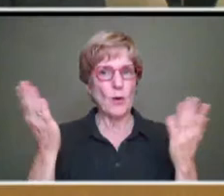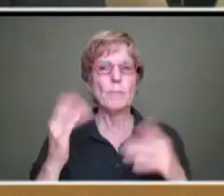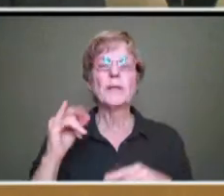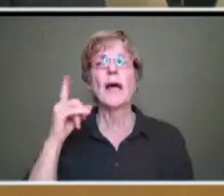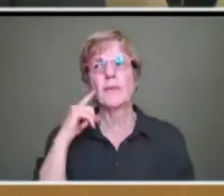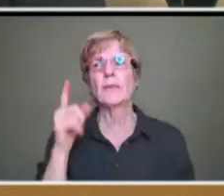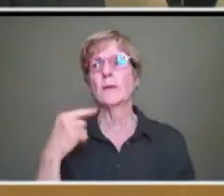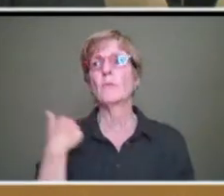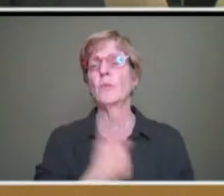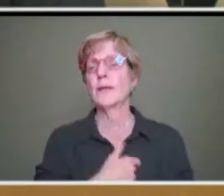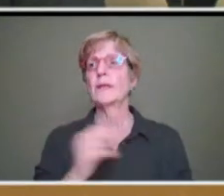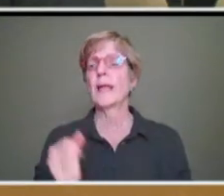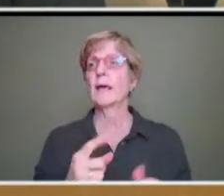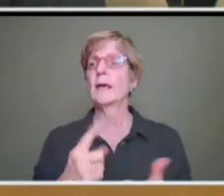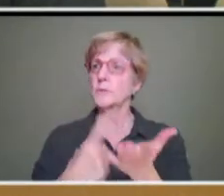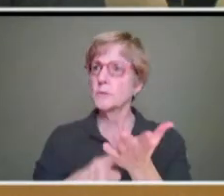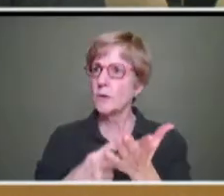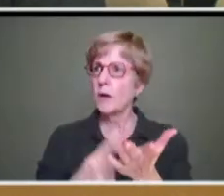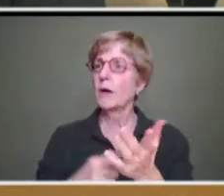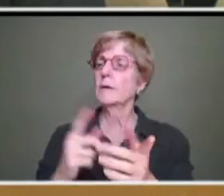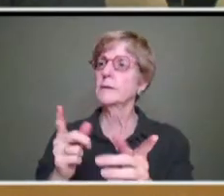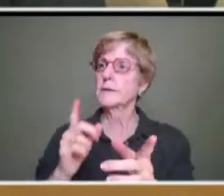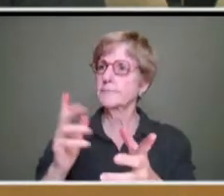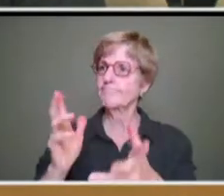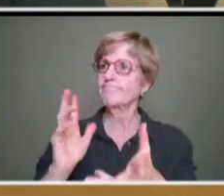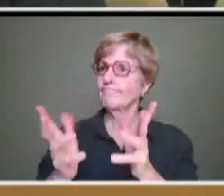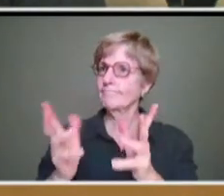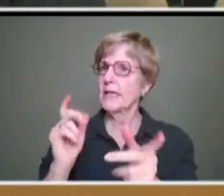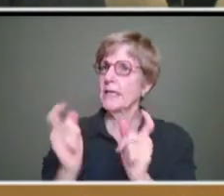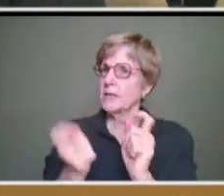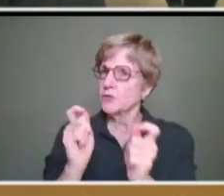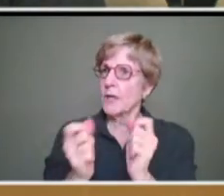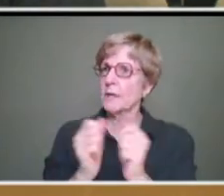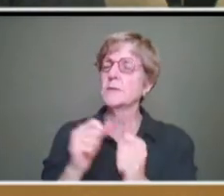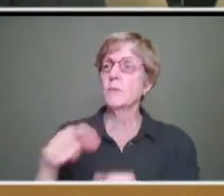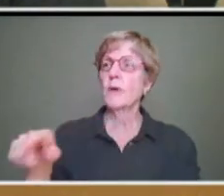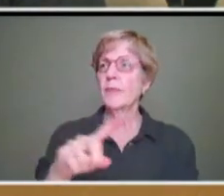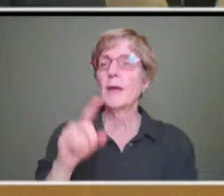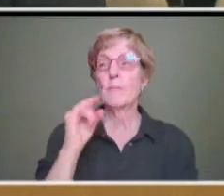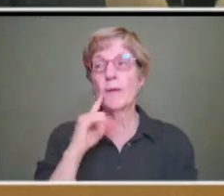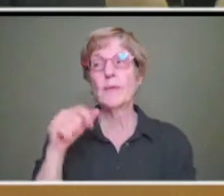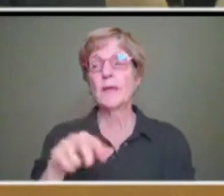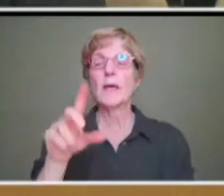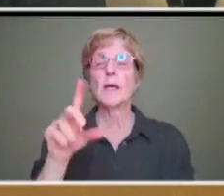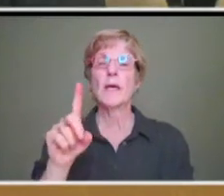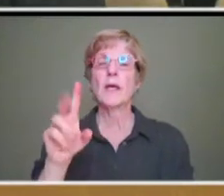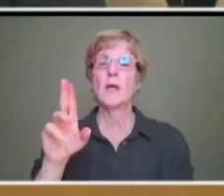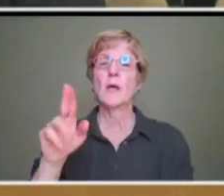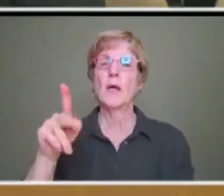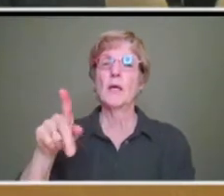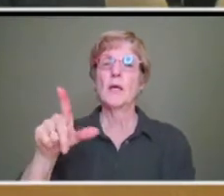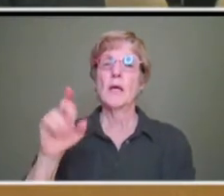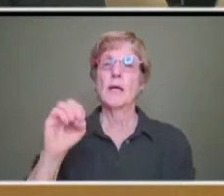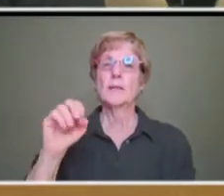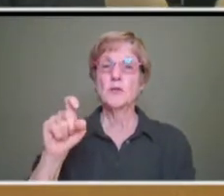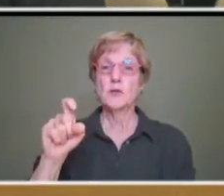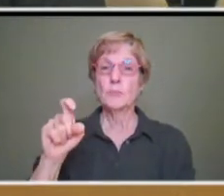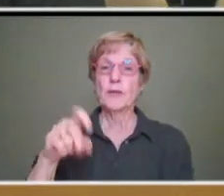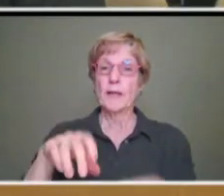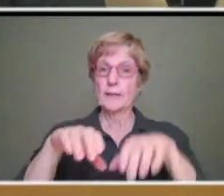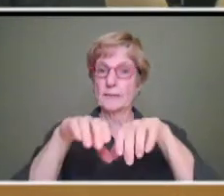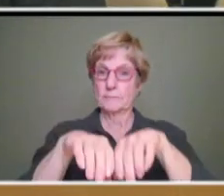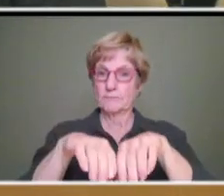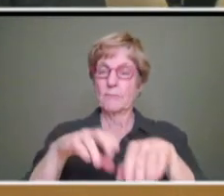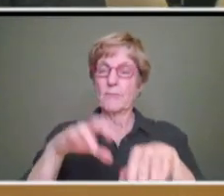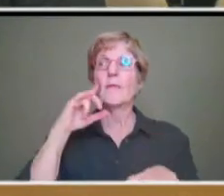certainly engage on and hopefully we can have conversations with them about about this duplex housing product because I think that's going